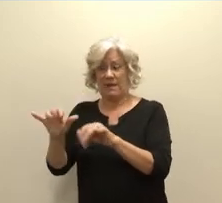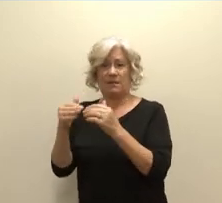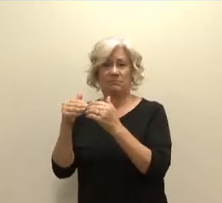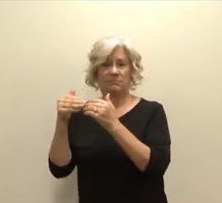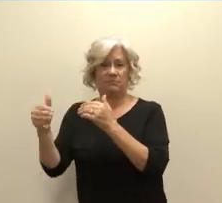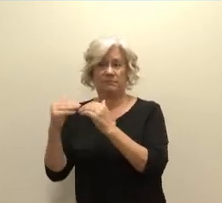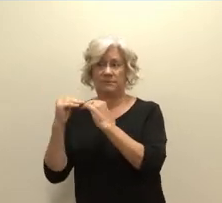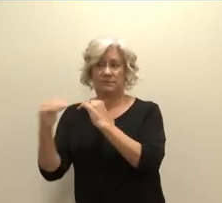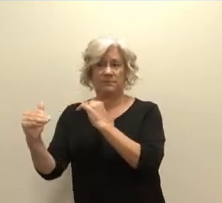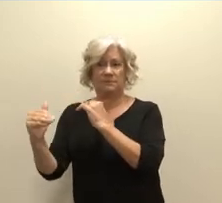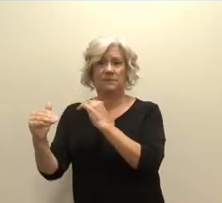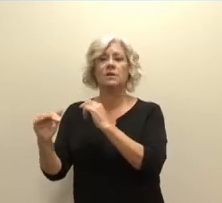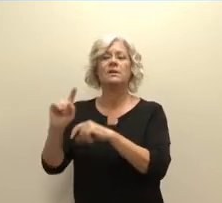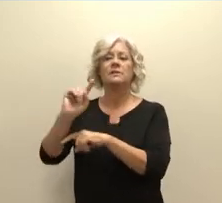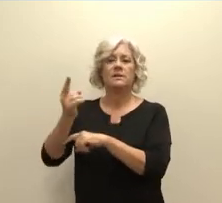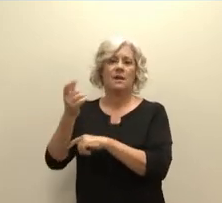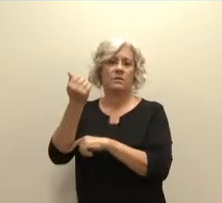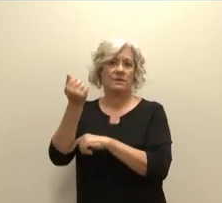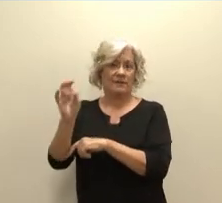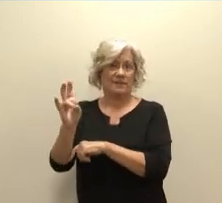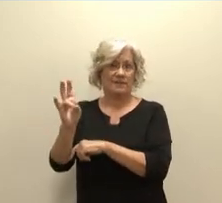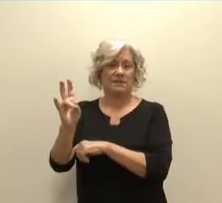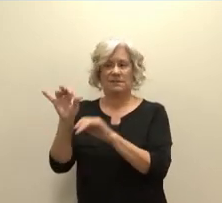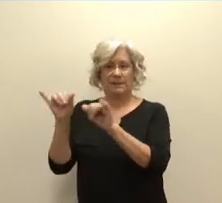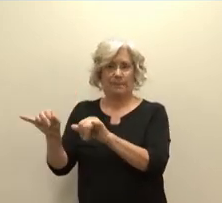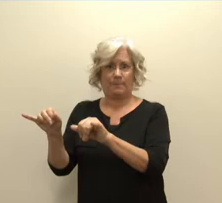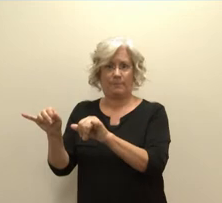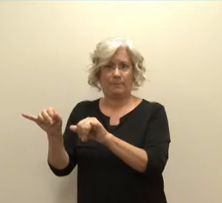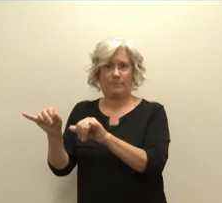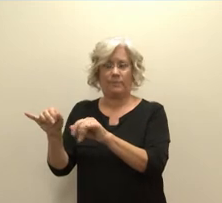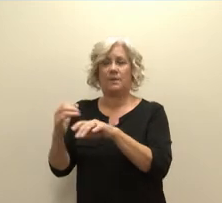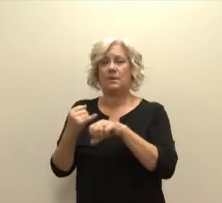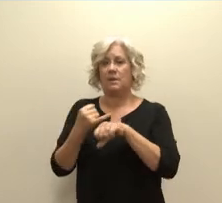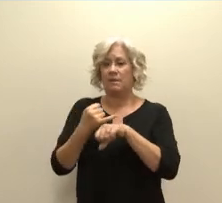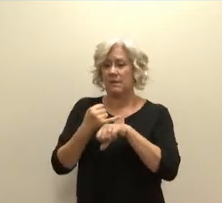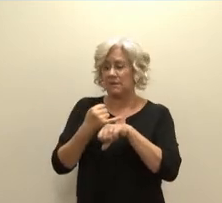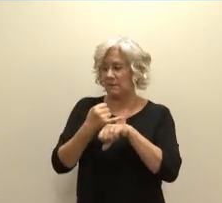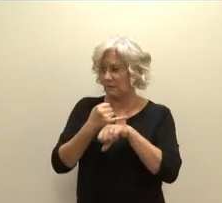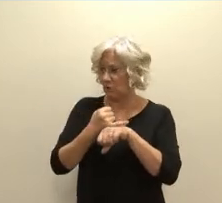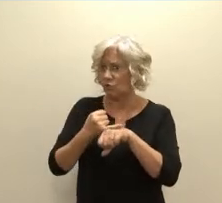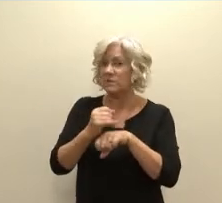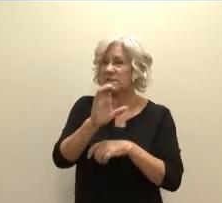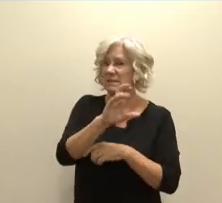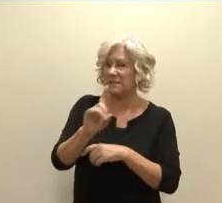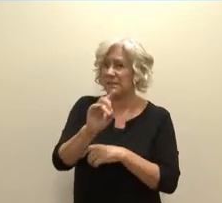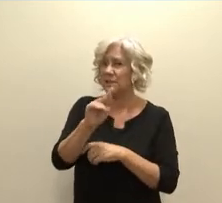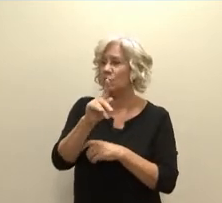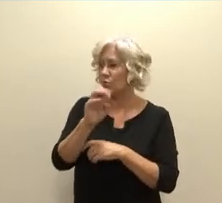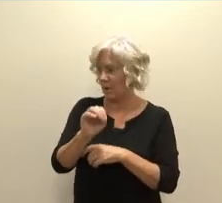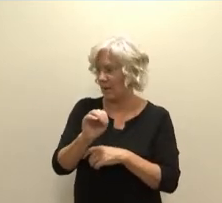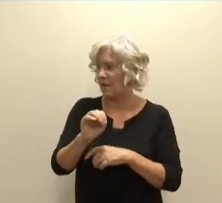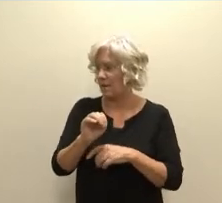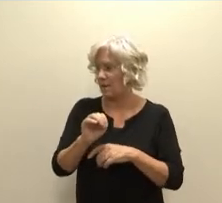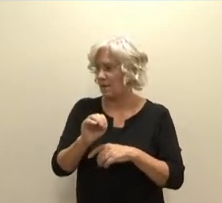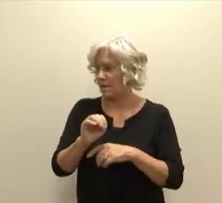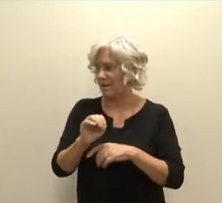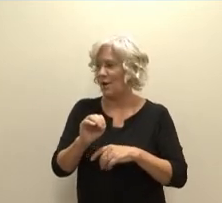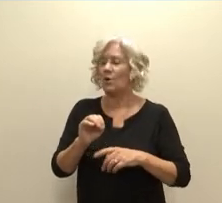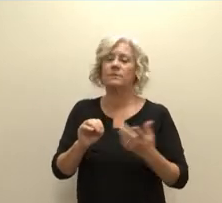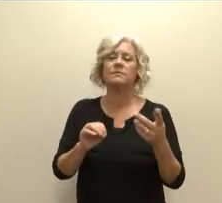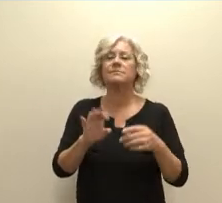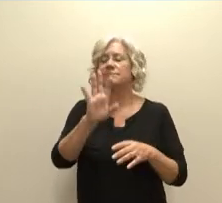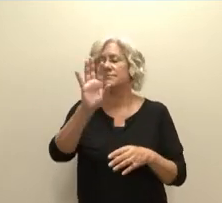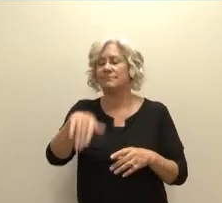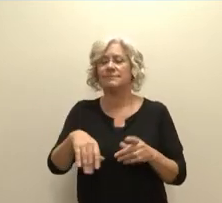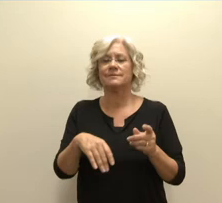then, was $1.17. And then the interest and sinking rate, as I said, was 23.41 cents for a total